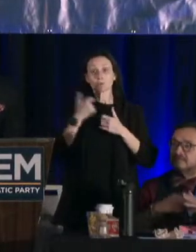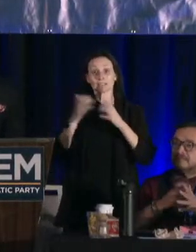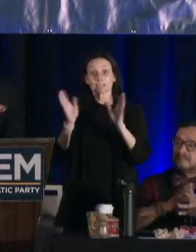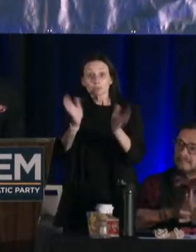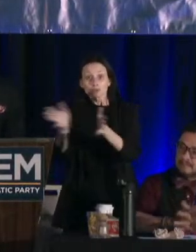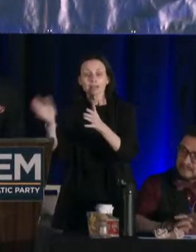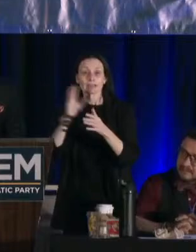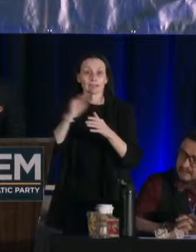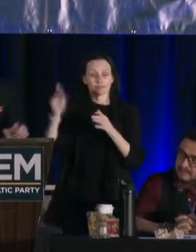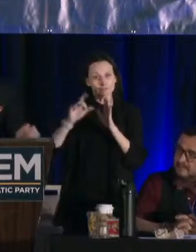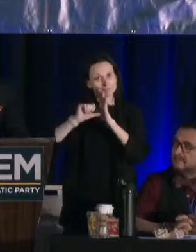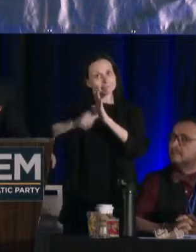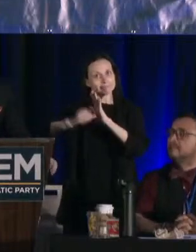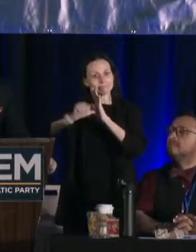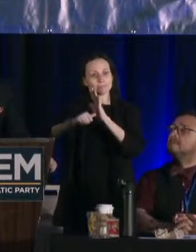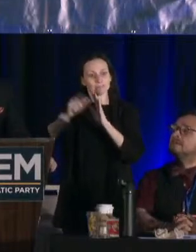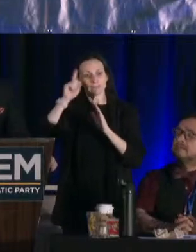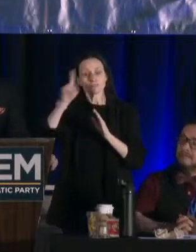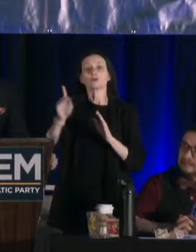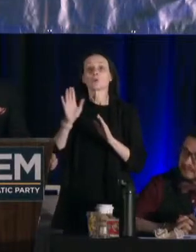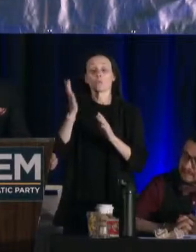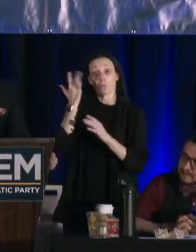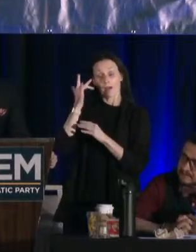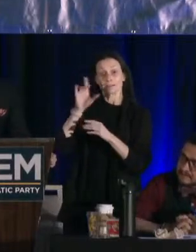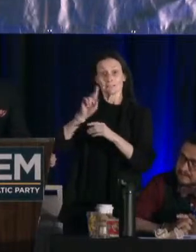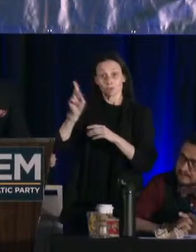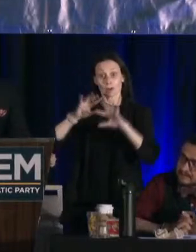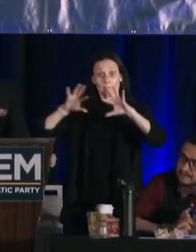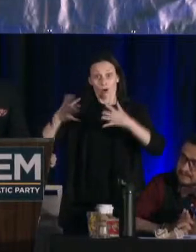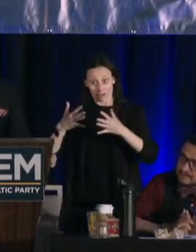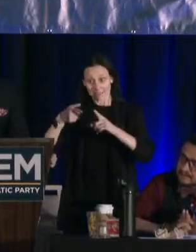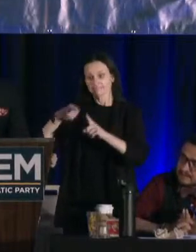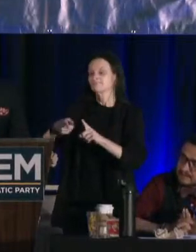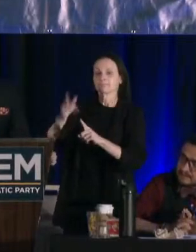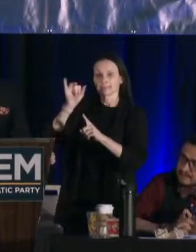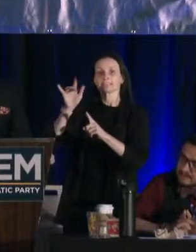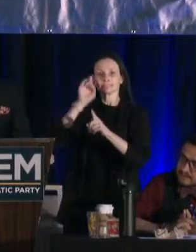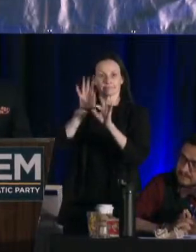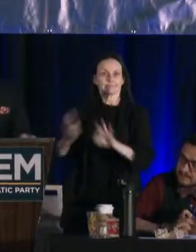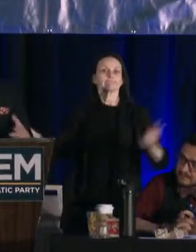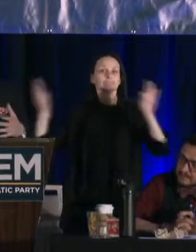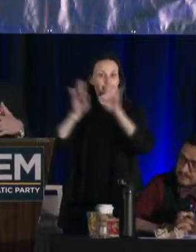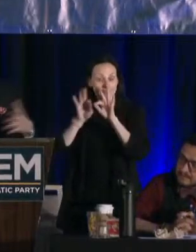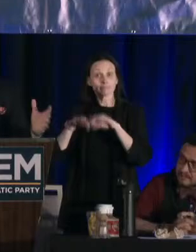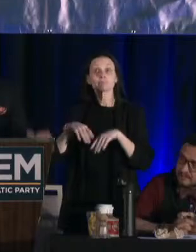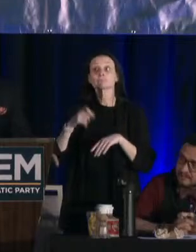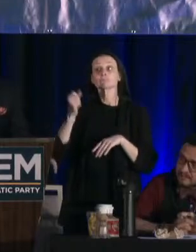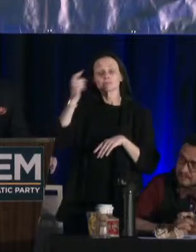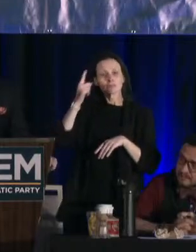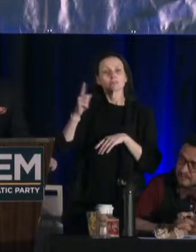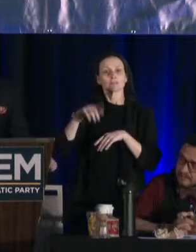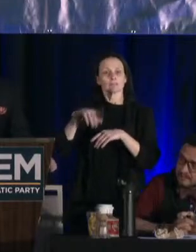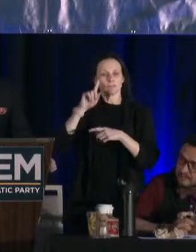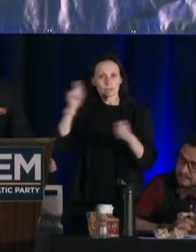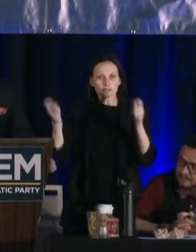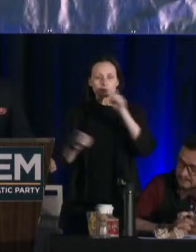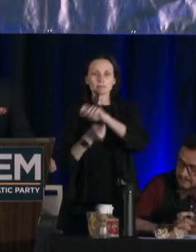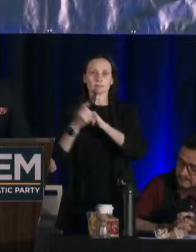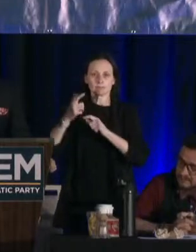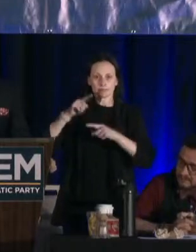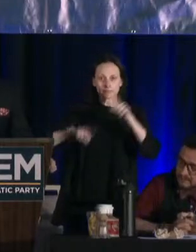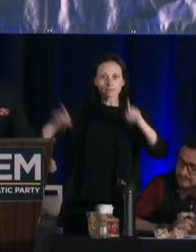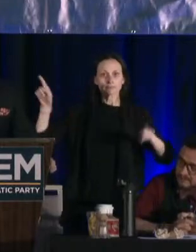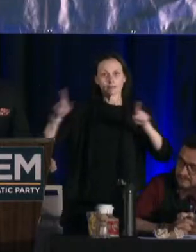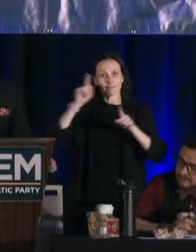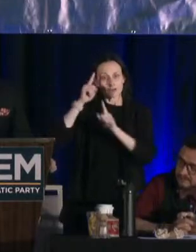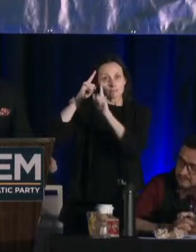and reiterate to young activists and voters why the Democratic Party is the party of economic equality, the party of social fairness, the party of